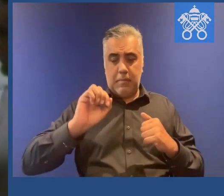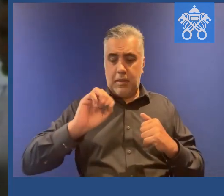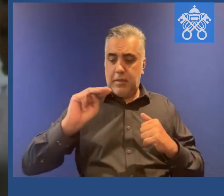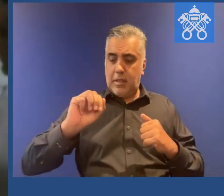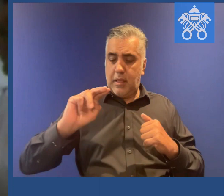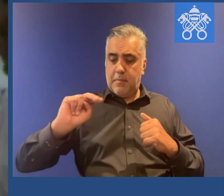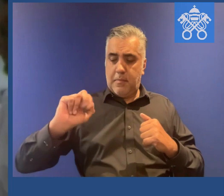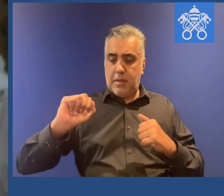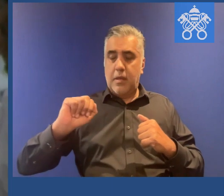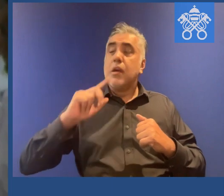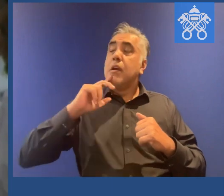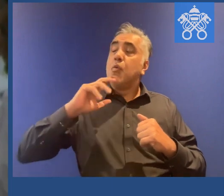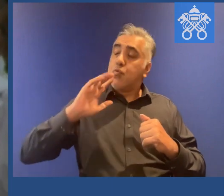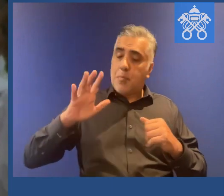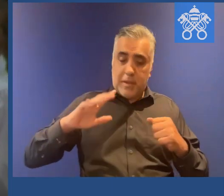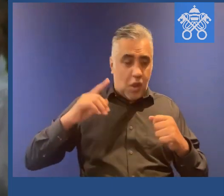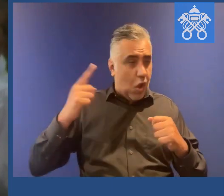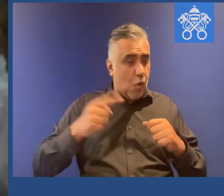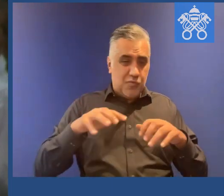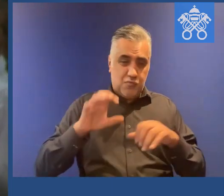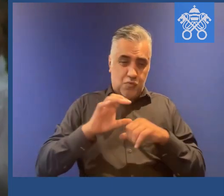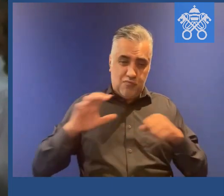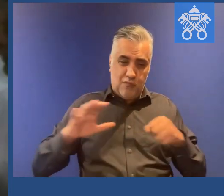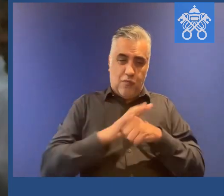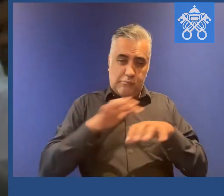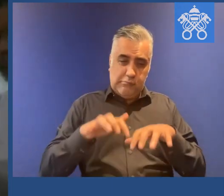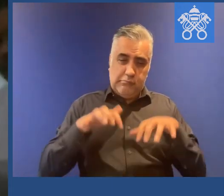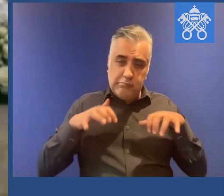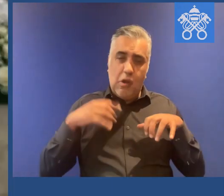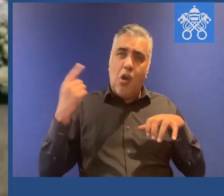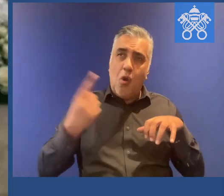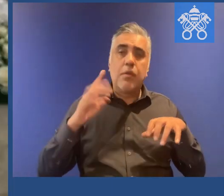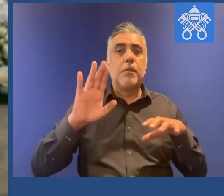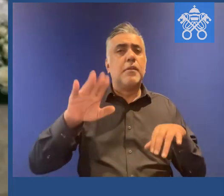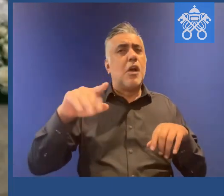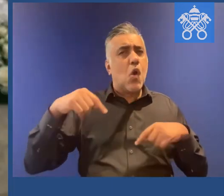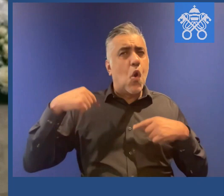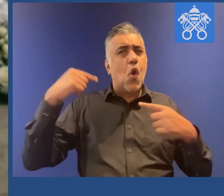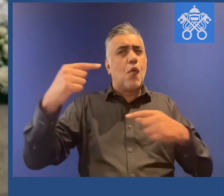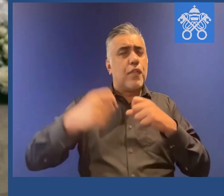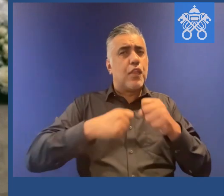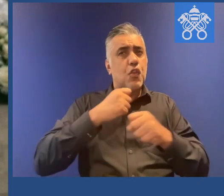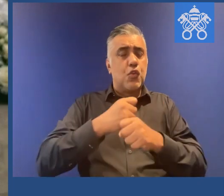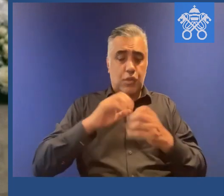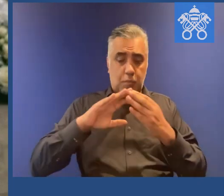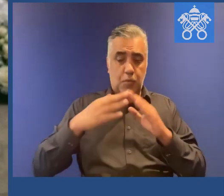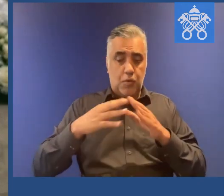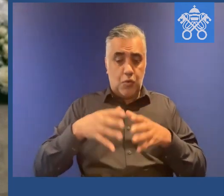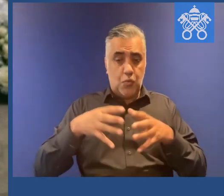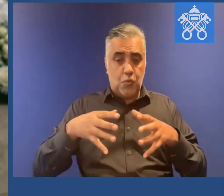which would always be filled to capacity. Over the years, the community